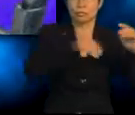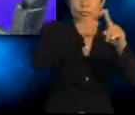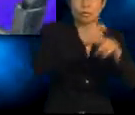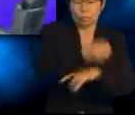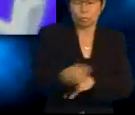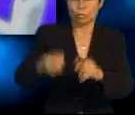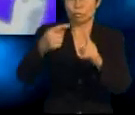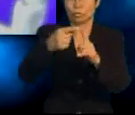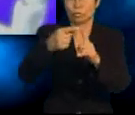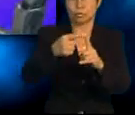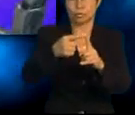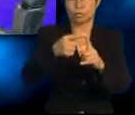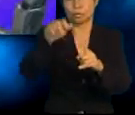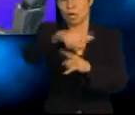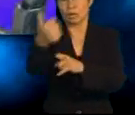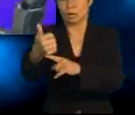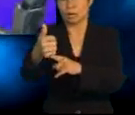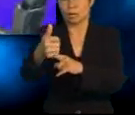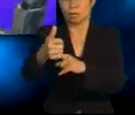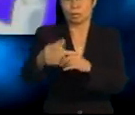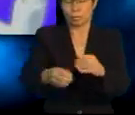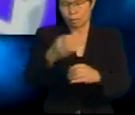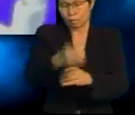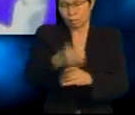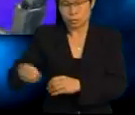object to another.